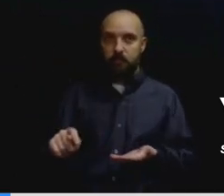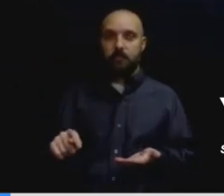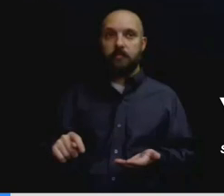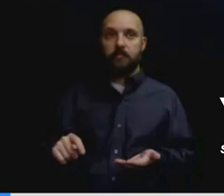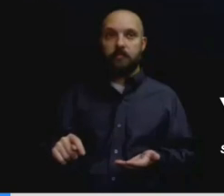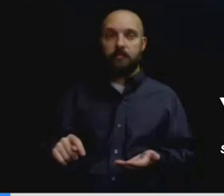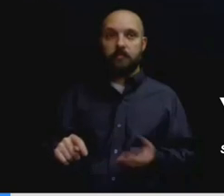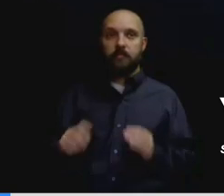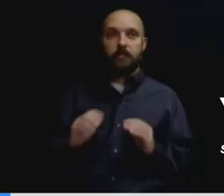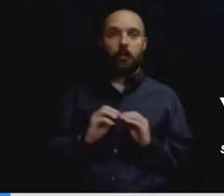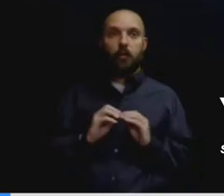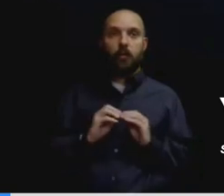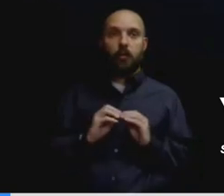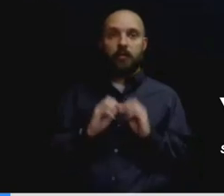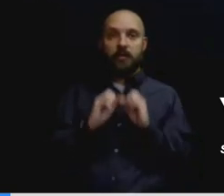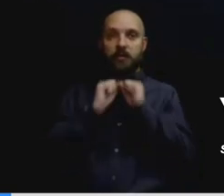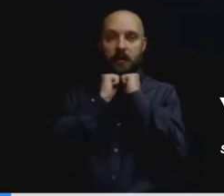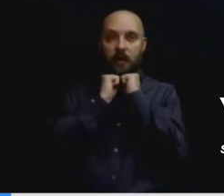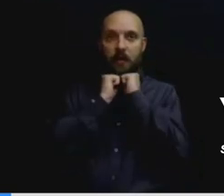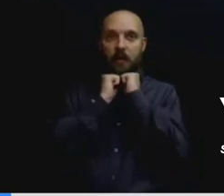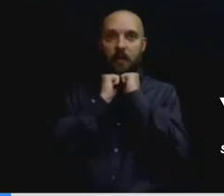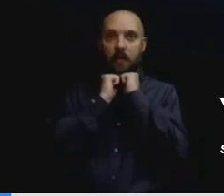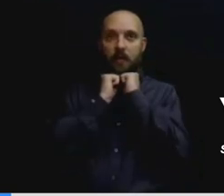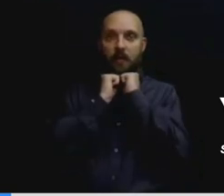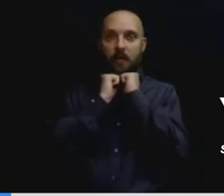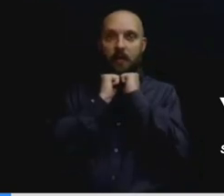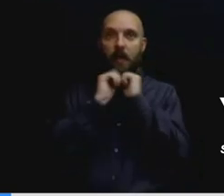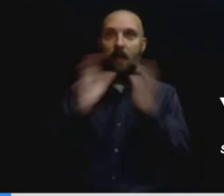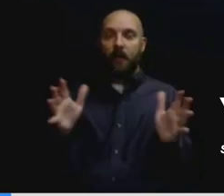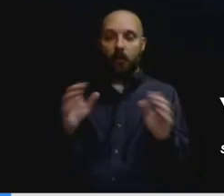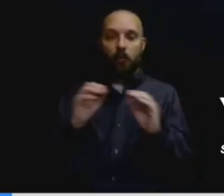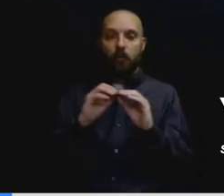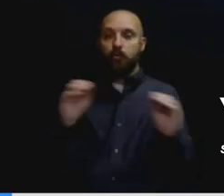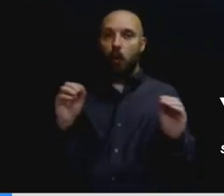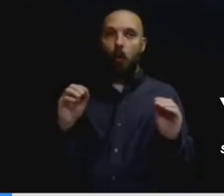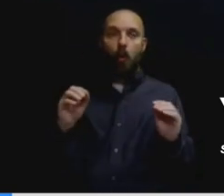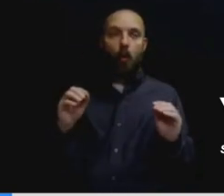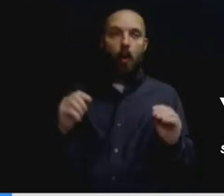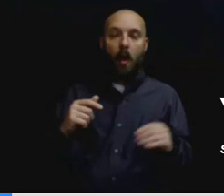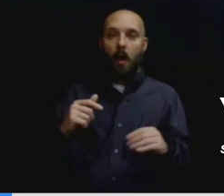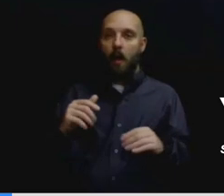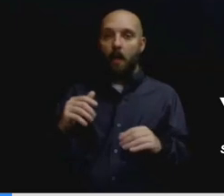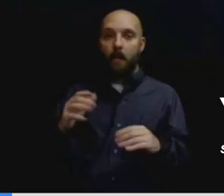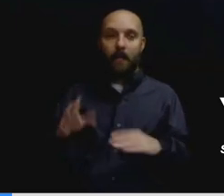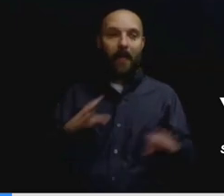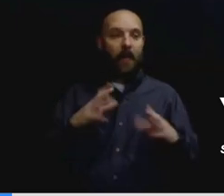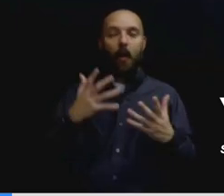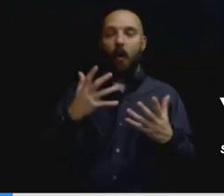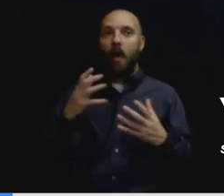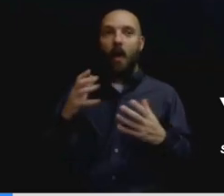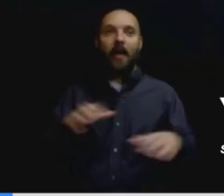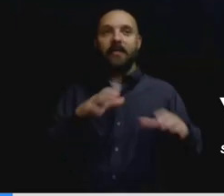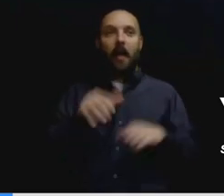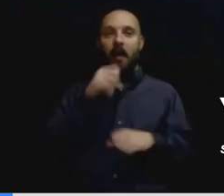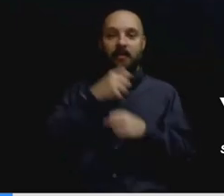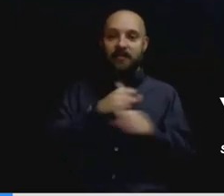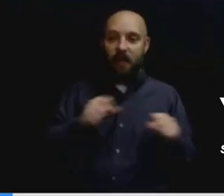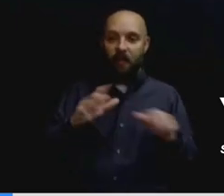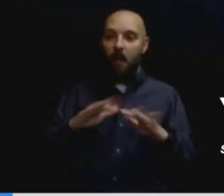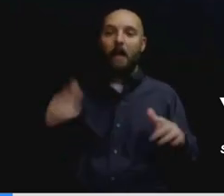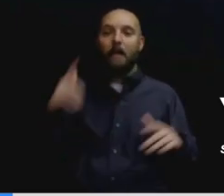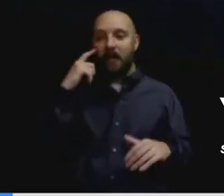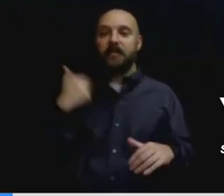was nothing. There was no being unsafe, etc., because I was